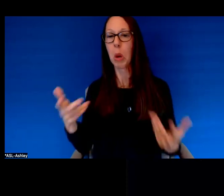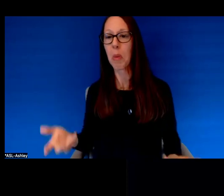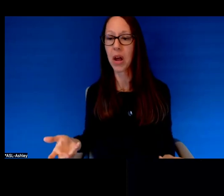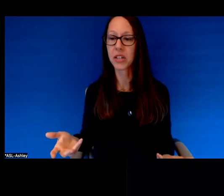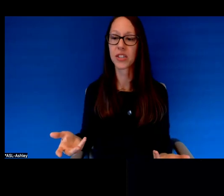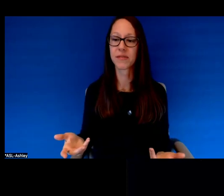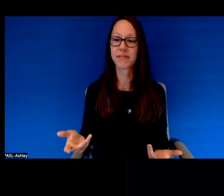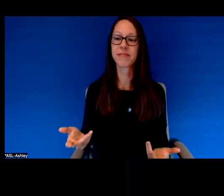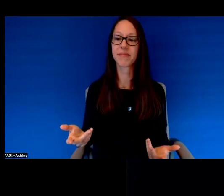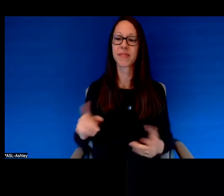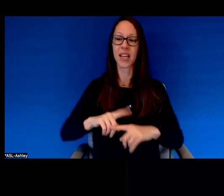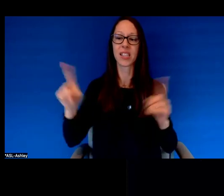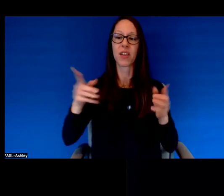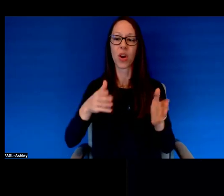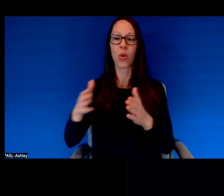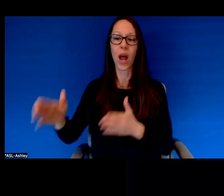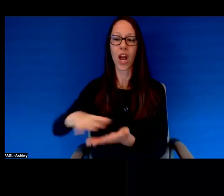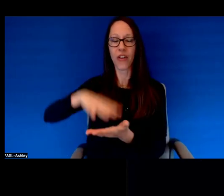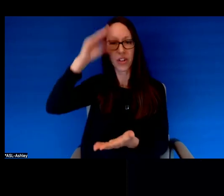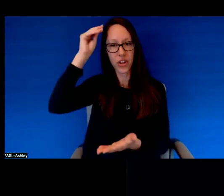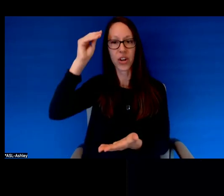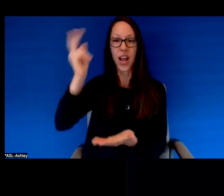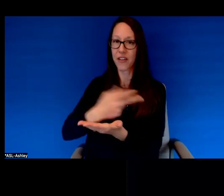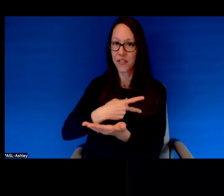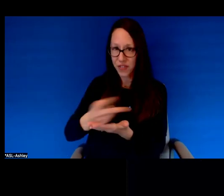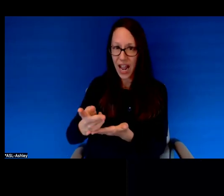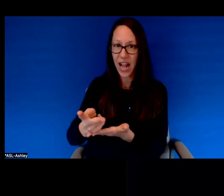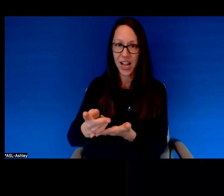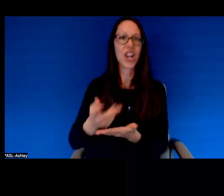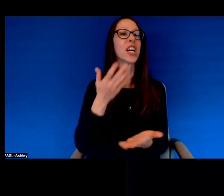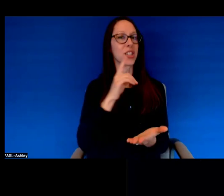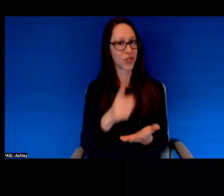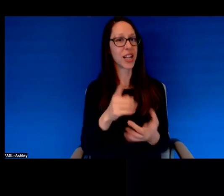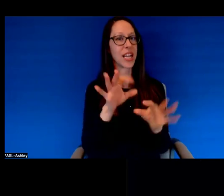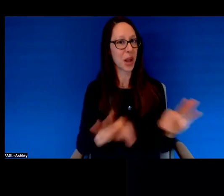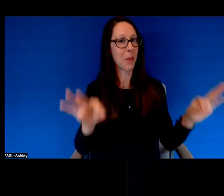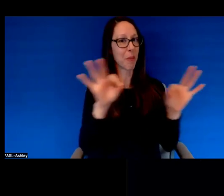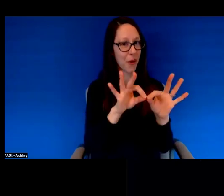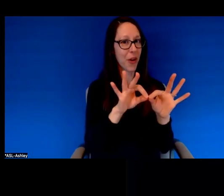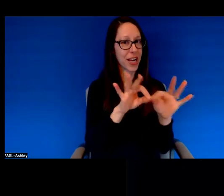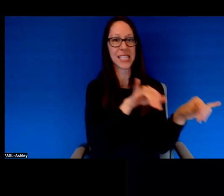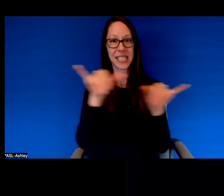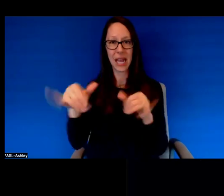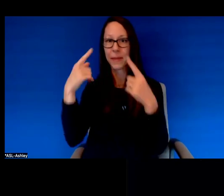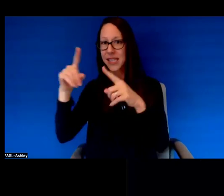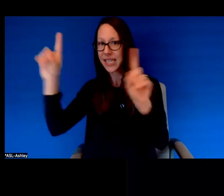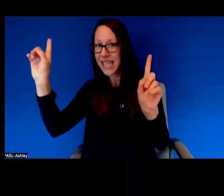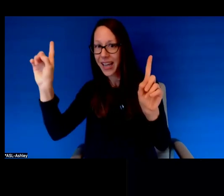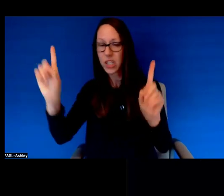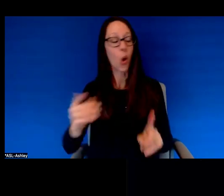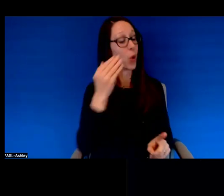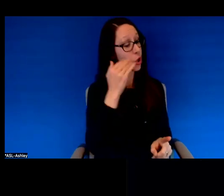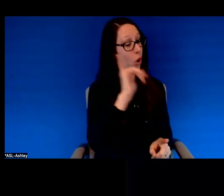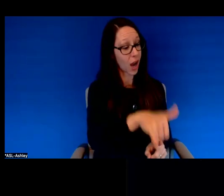a Yeah. different way of learning things. So Yeah. failure is as important as success in science because now we know it's not that. Try the